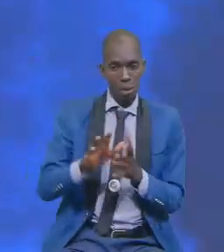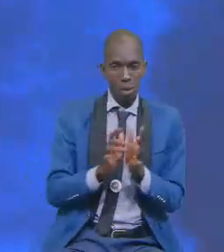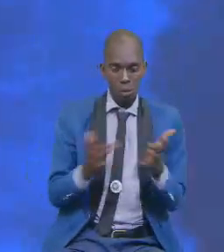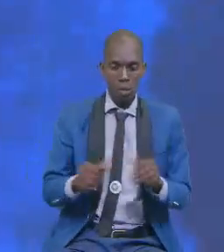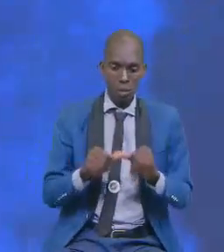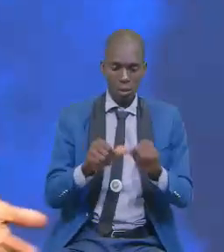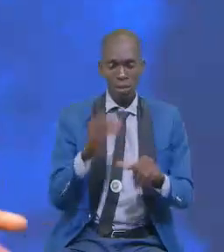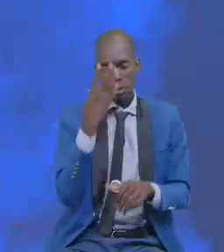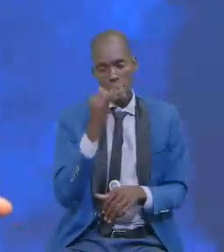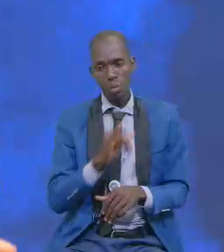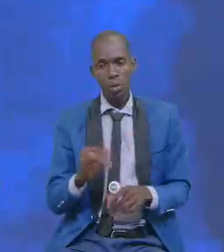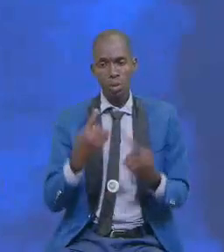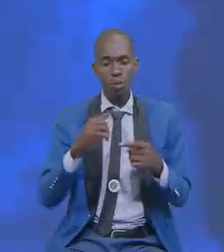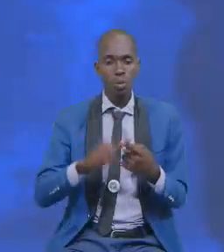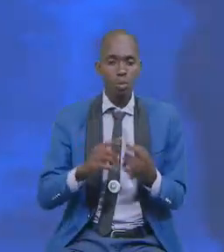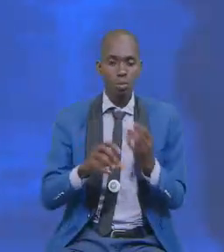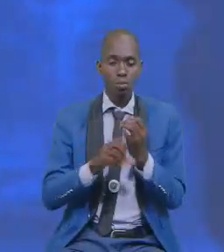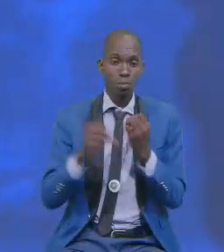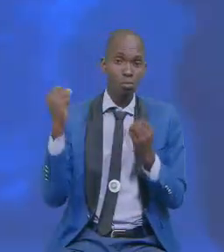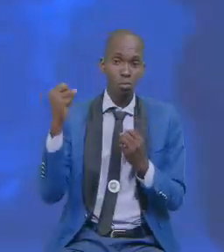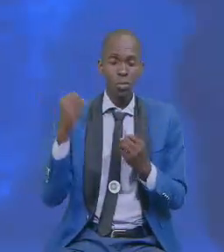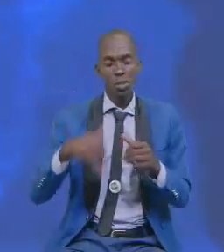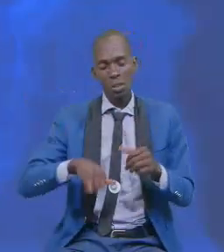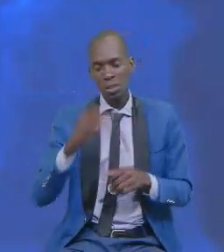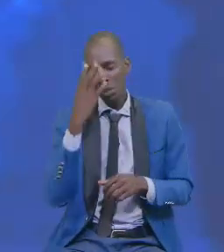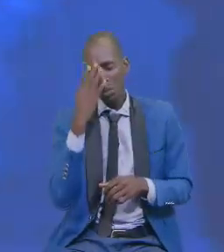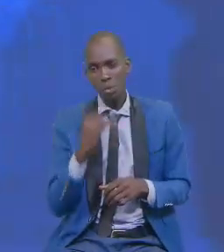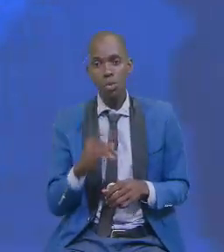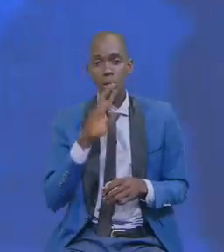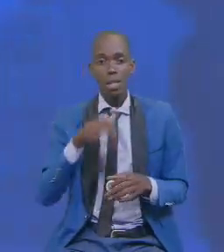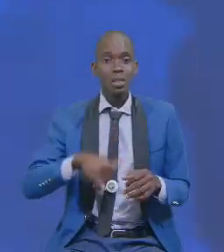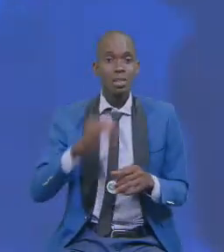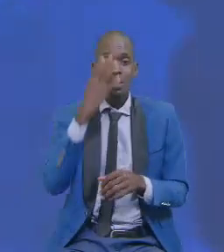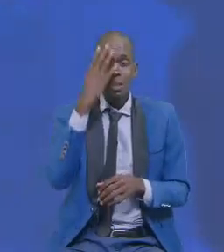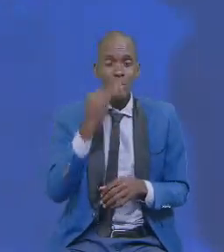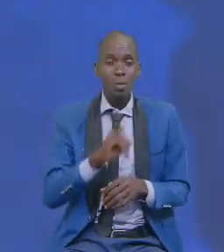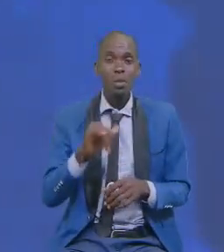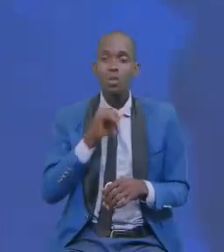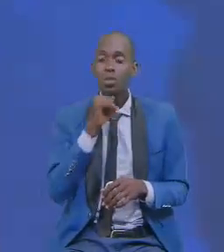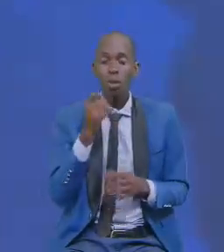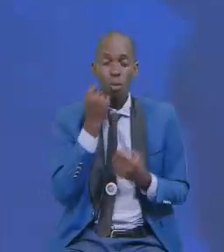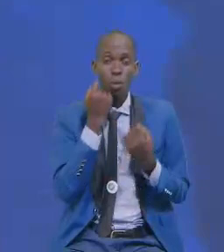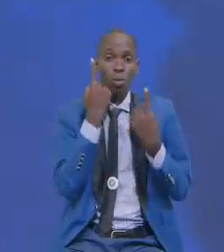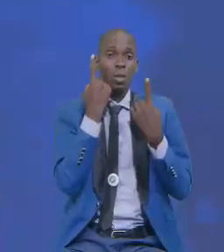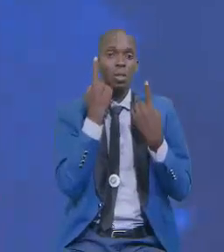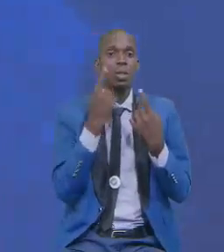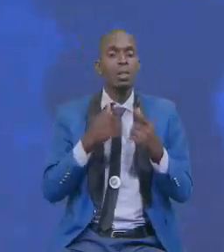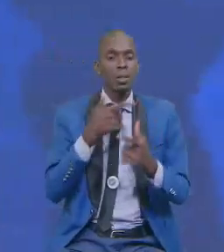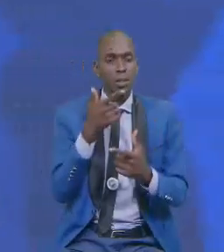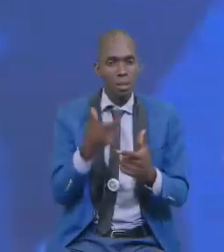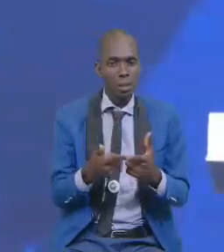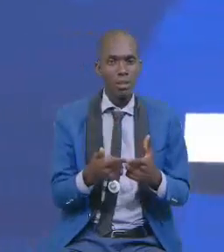You come to crusade, you remain asleep. You're still sleeping. And you have not awakened up. Then